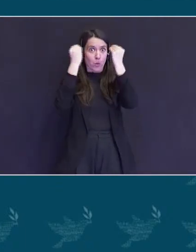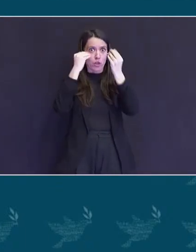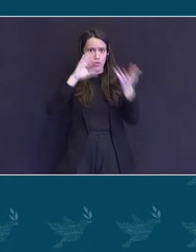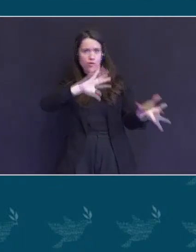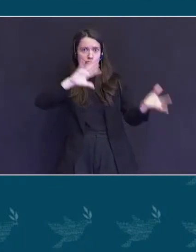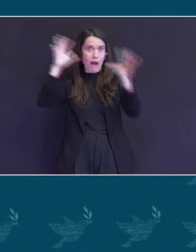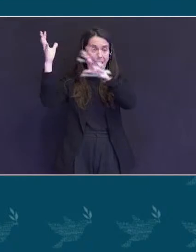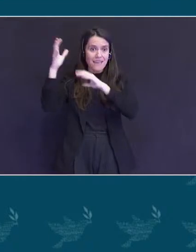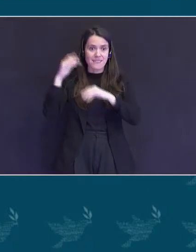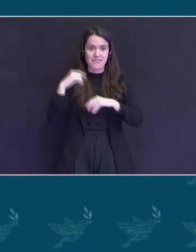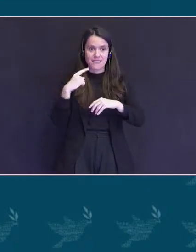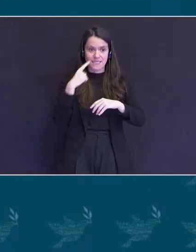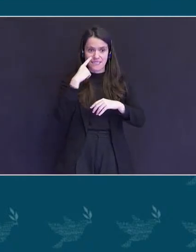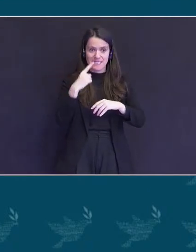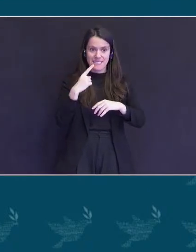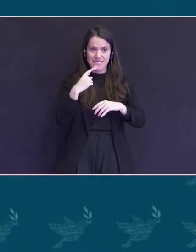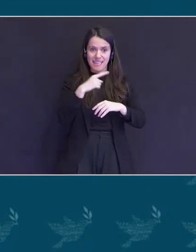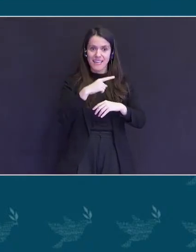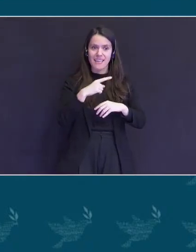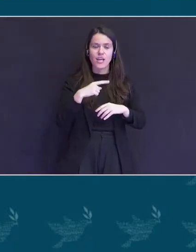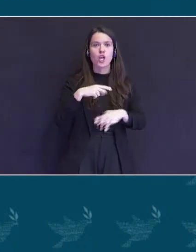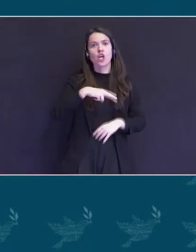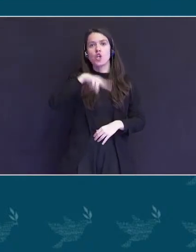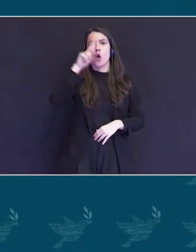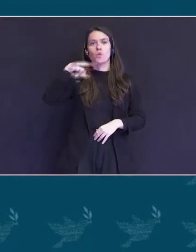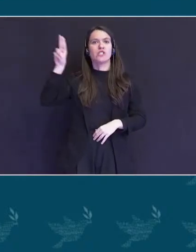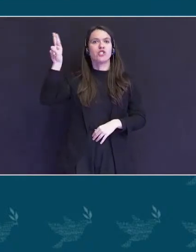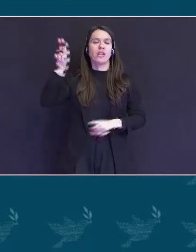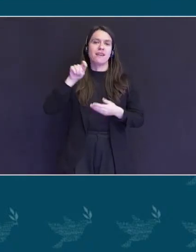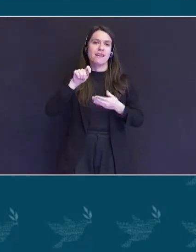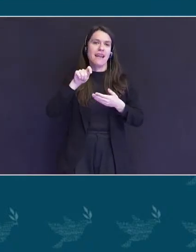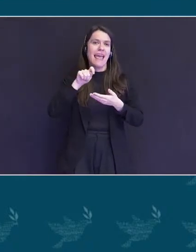Reading and NORAD, the Norwegian Agency for